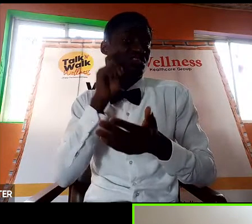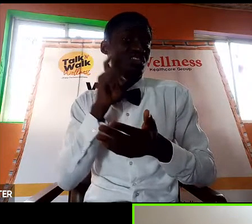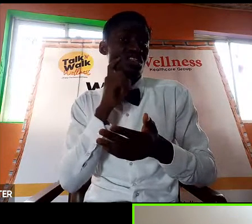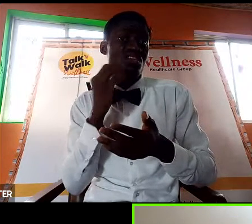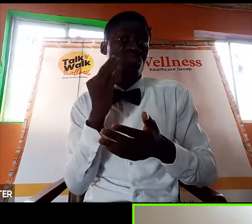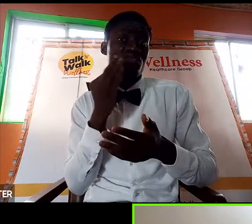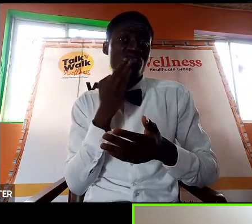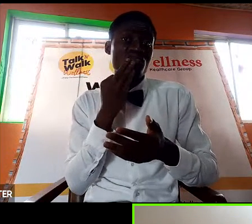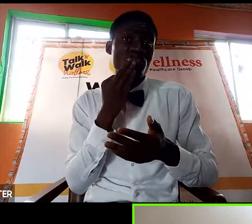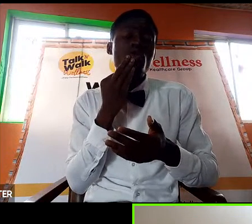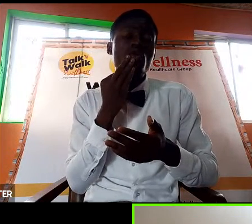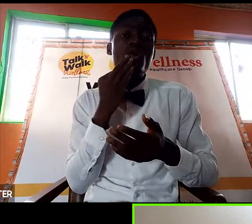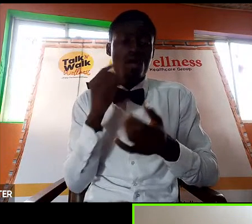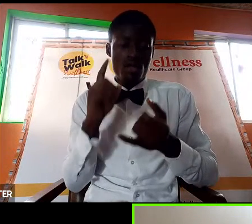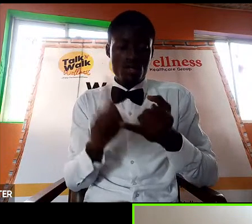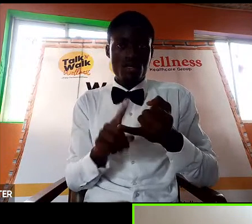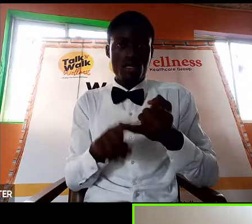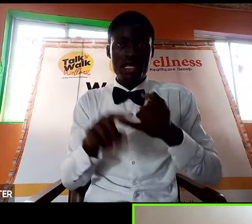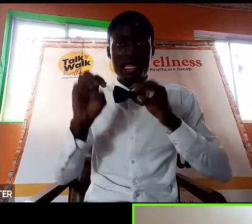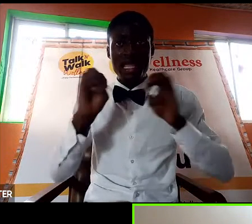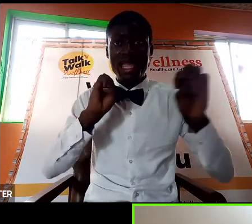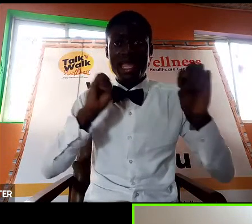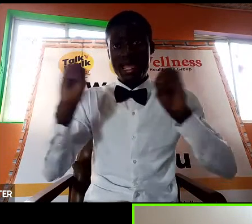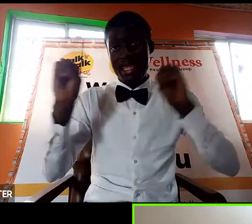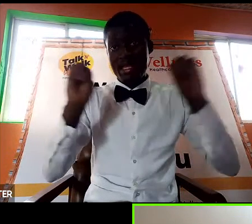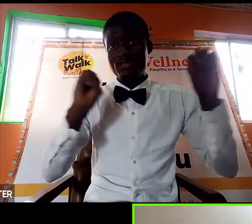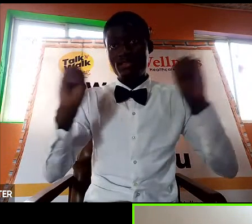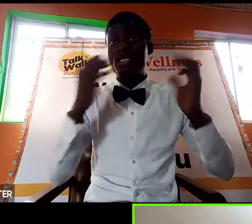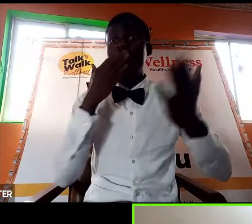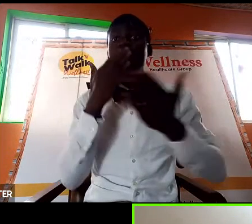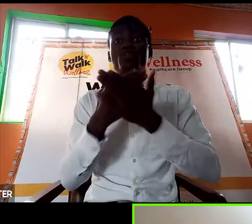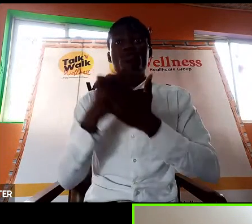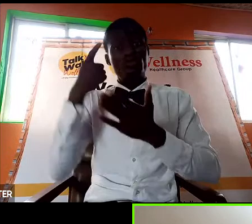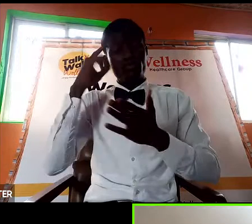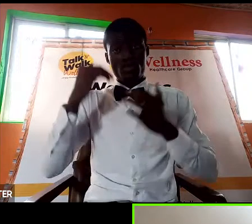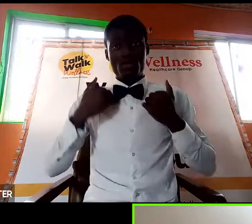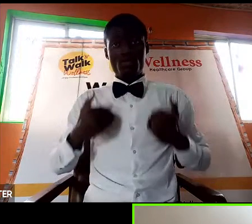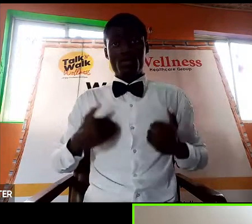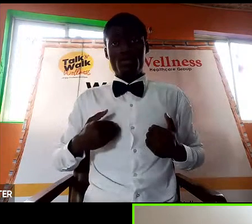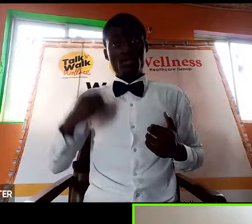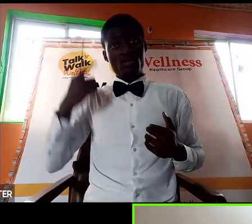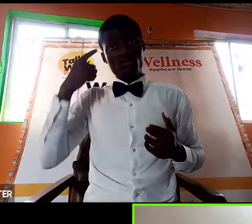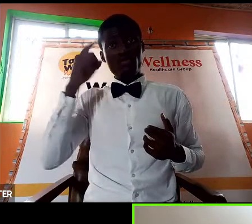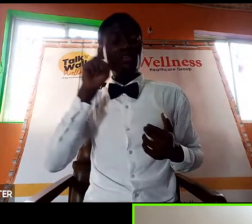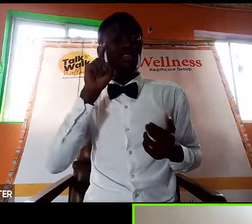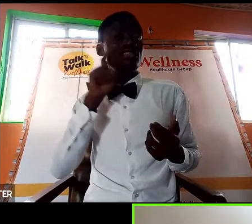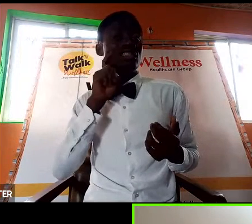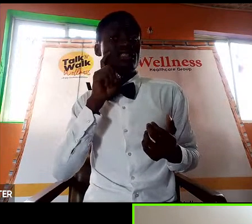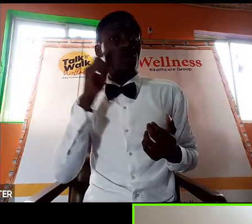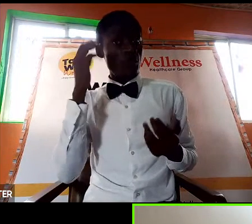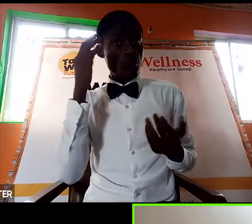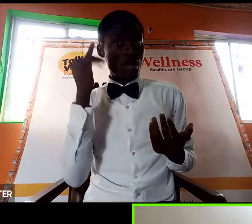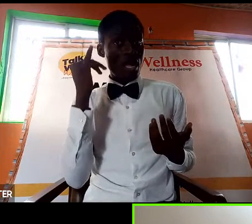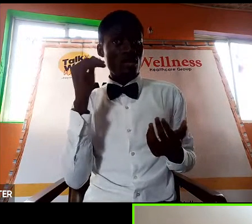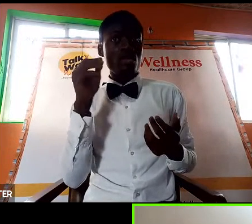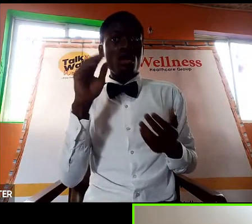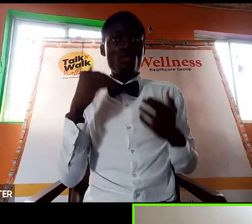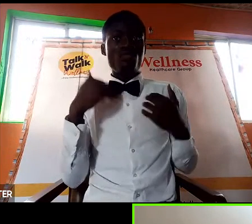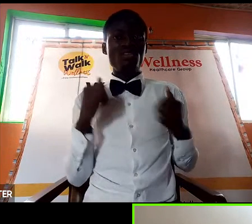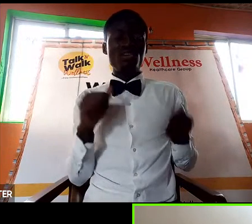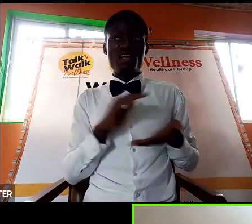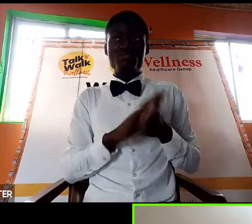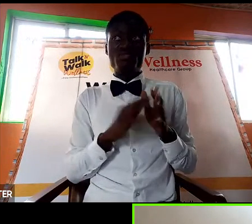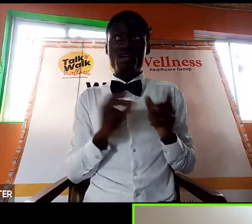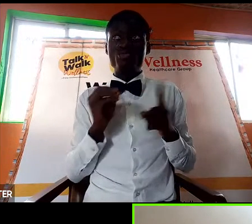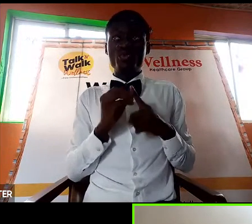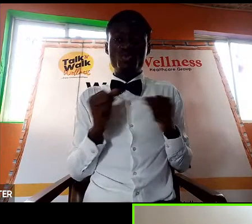cannot even overestimate that, because of course, like I said, you can become too rigid and you are not so flexible when it comes to love